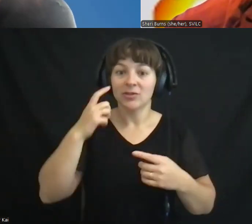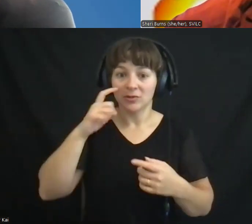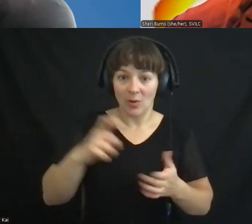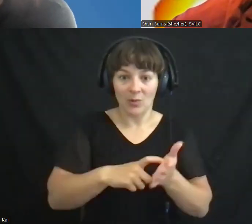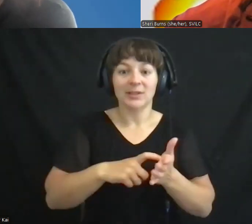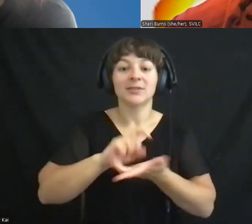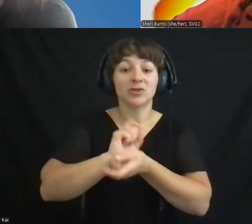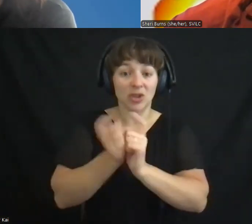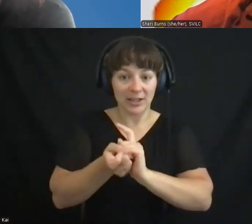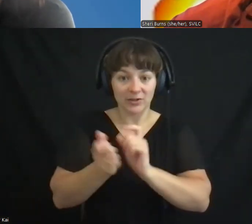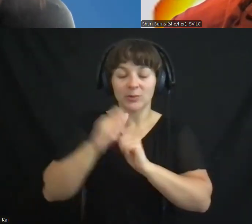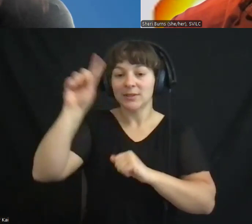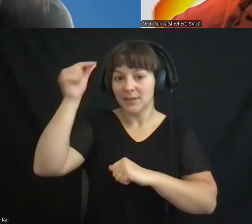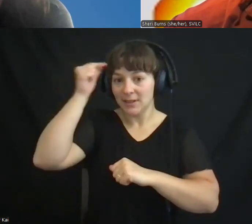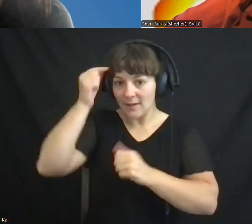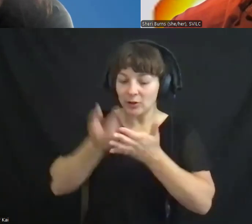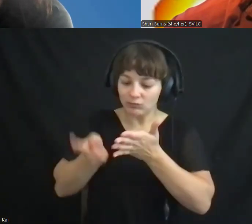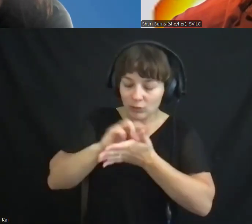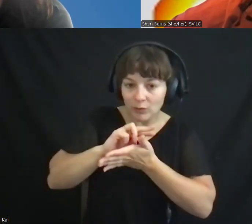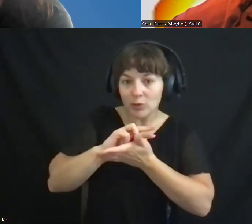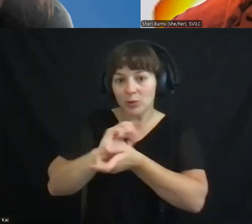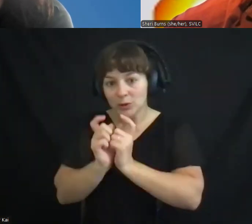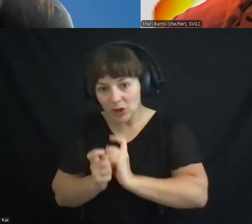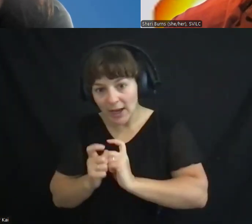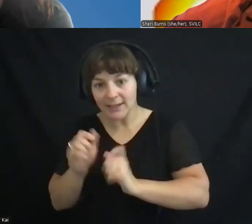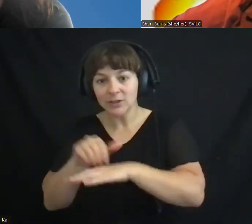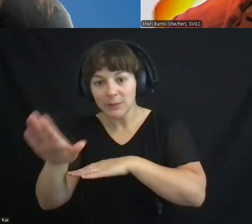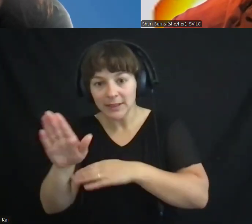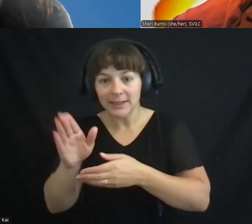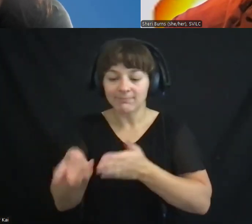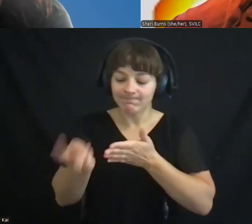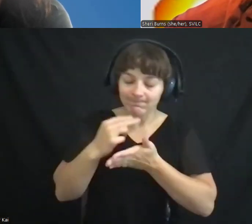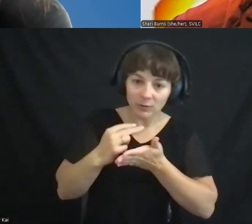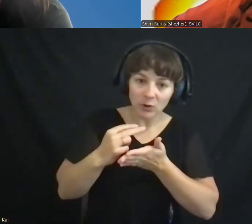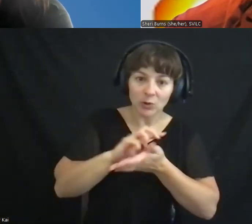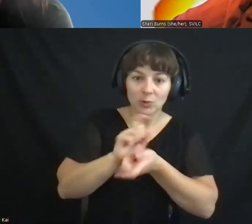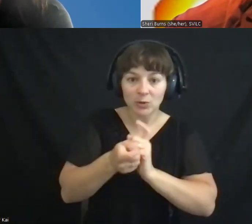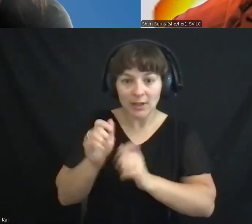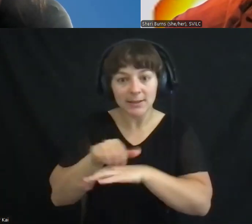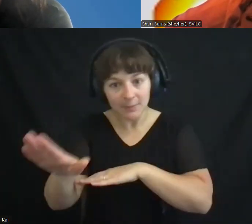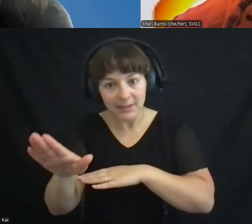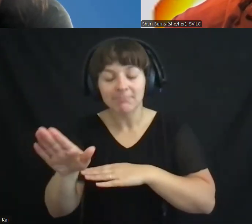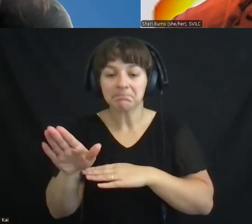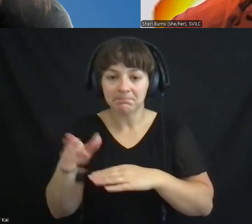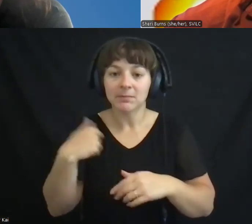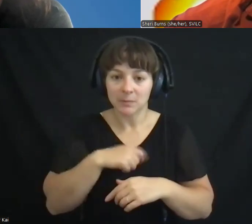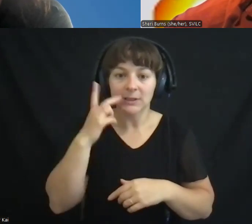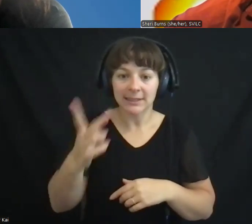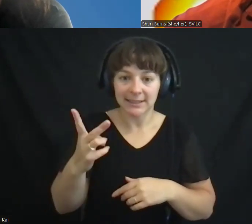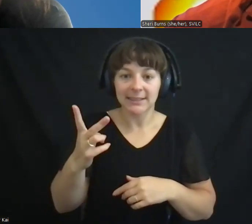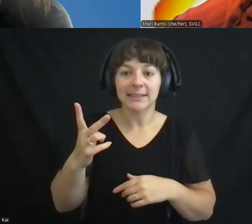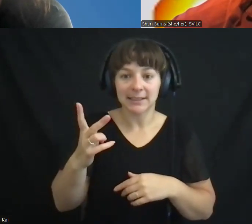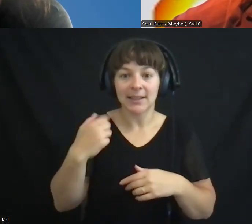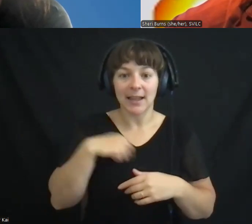the governor's May revise and what the legislature, both the Assembly and Senate, has come back with changes to